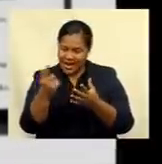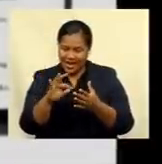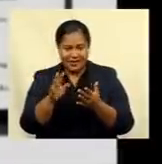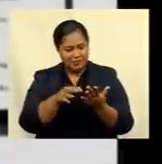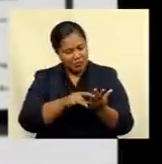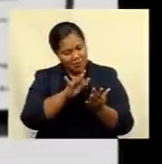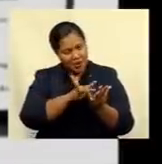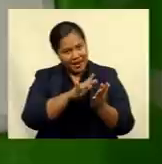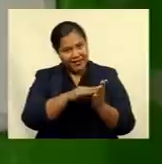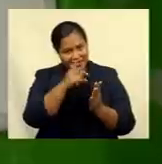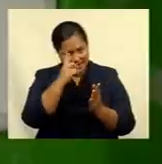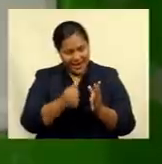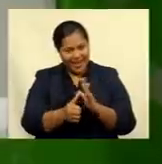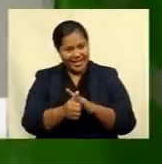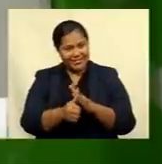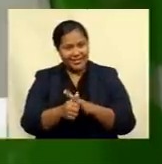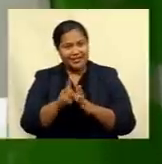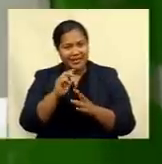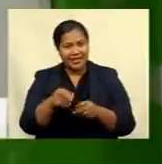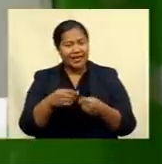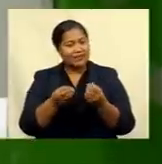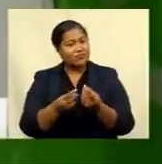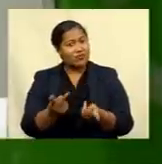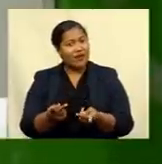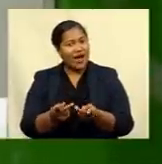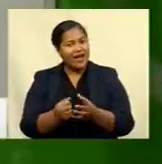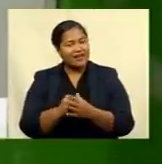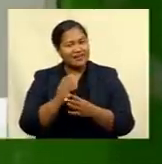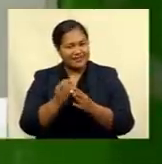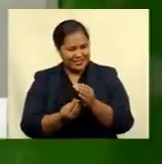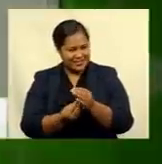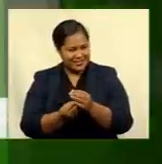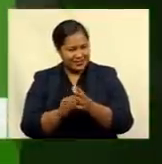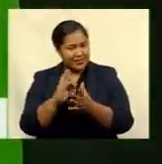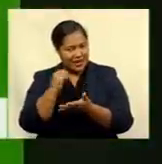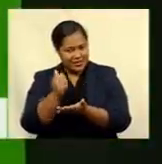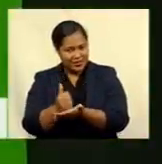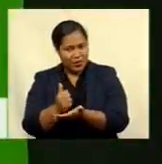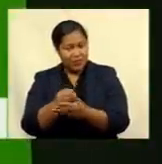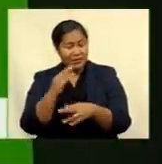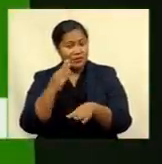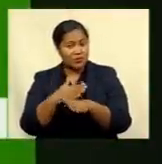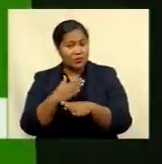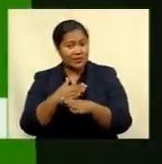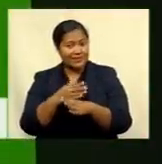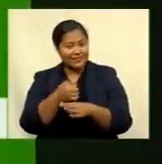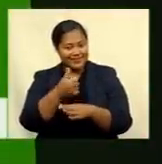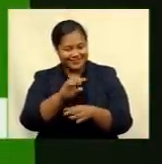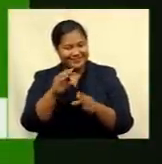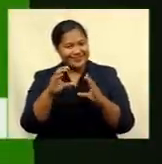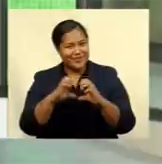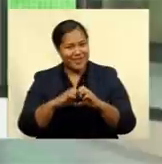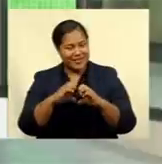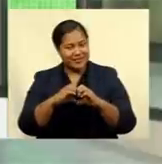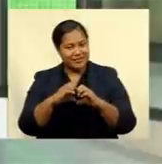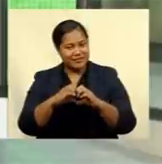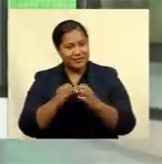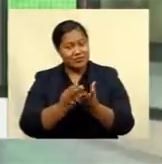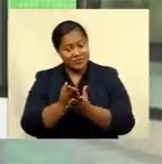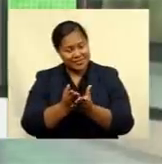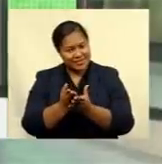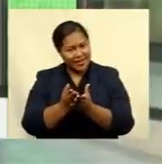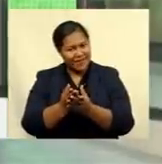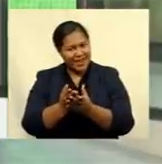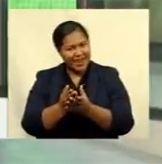device and provides an improved functionality. He adds it will boost the user experience while serving as an effective service delivery